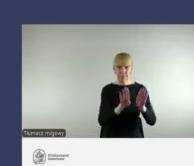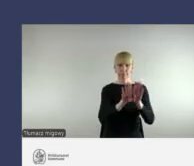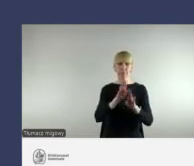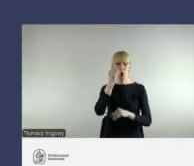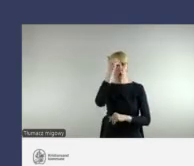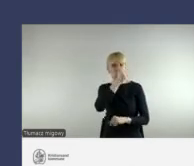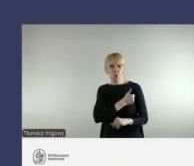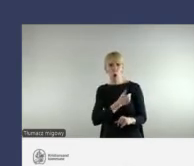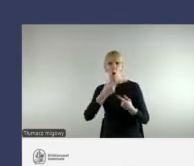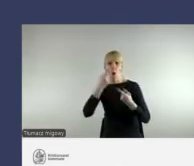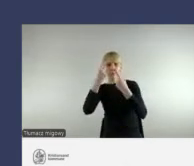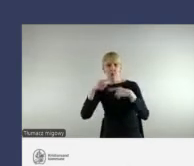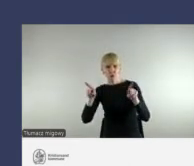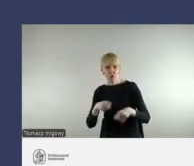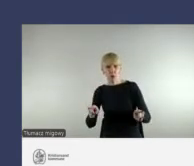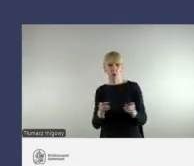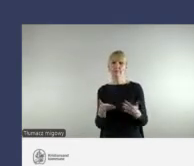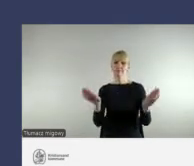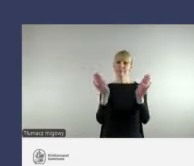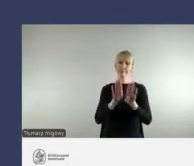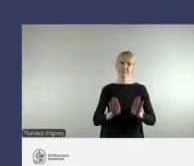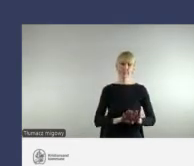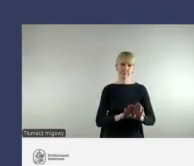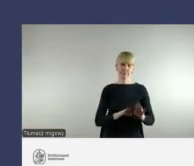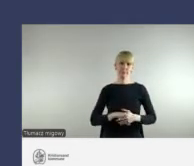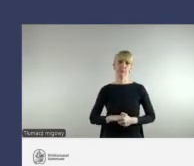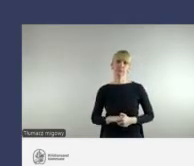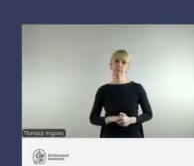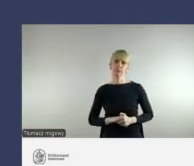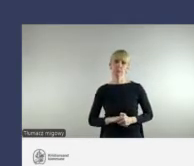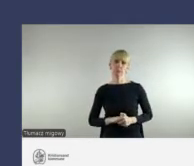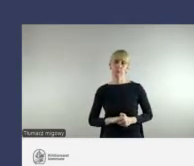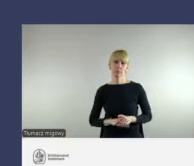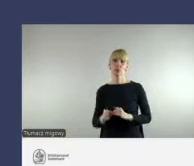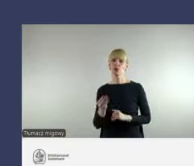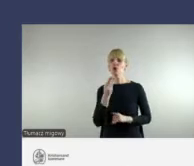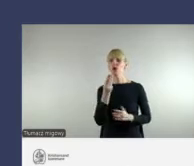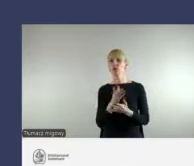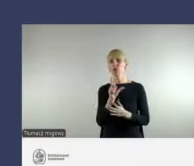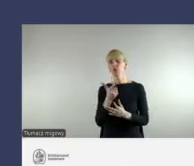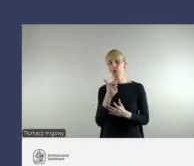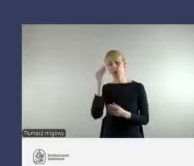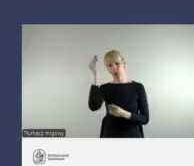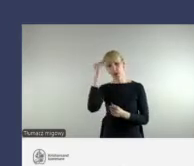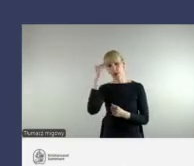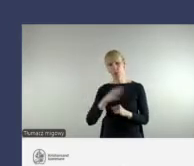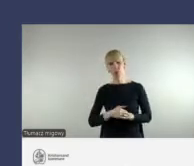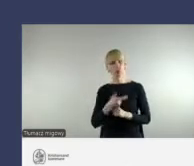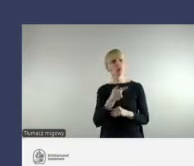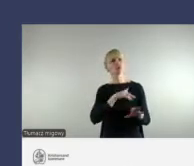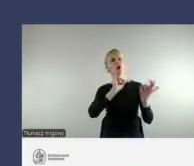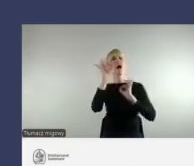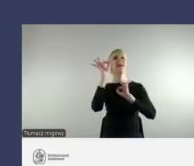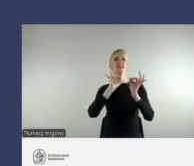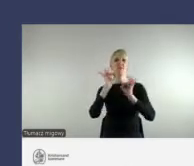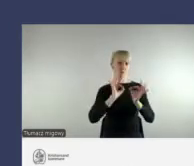And the learnings we had from that was that providing information to the population